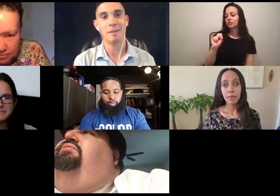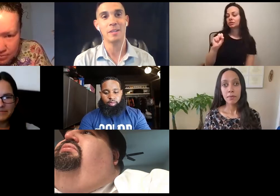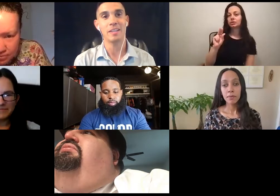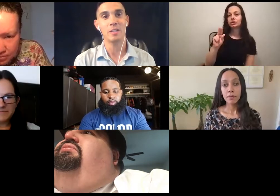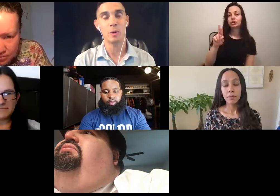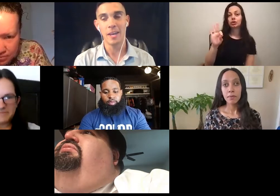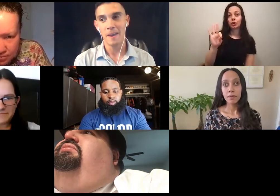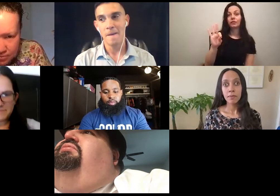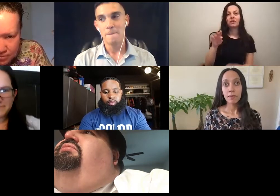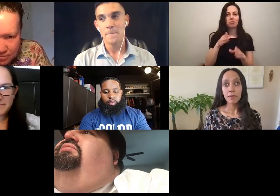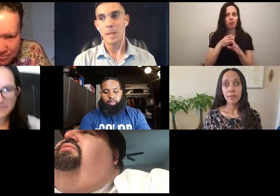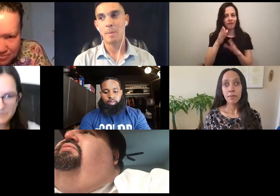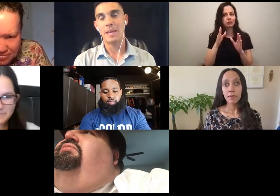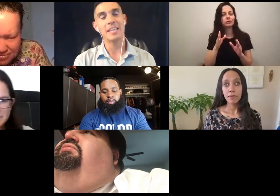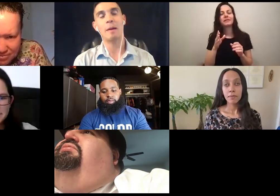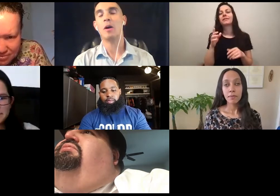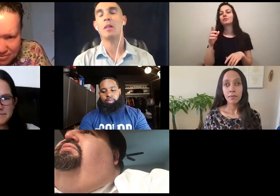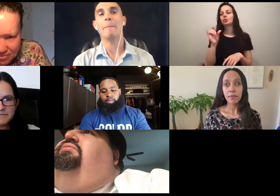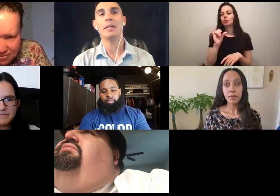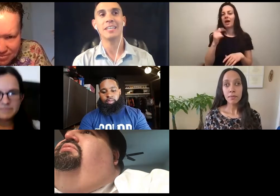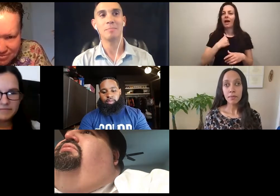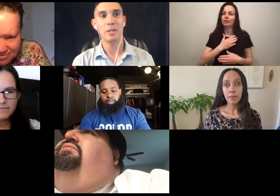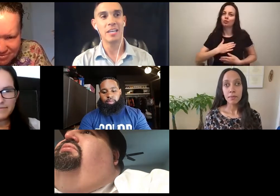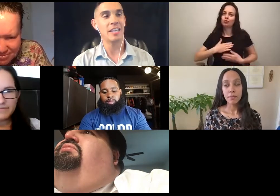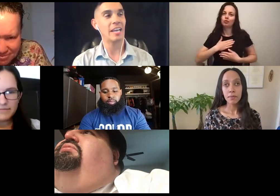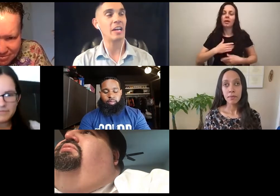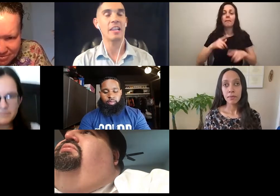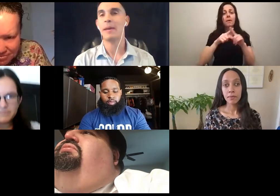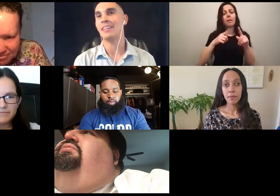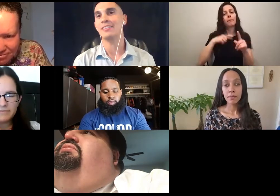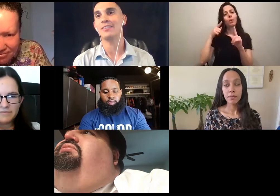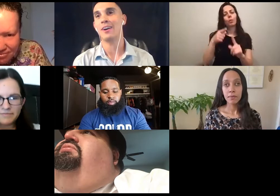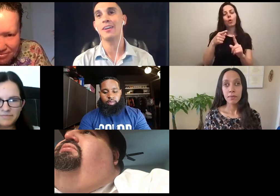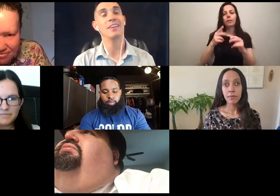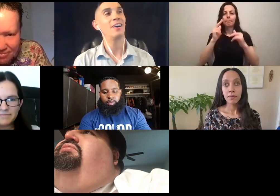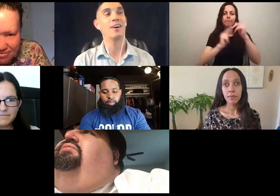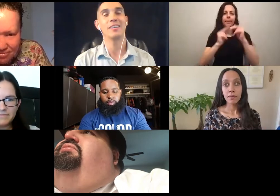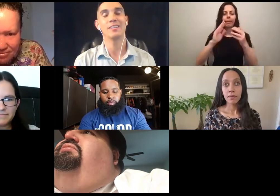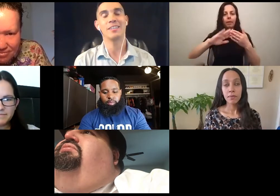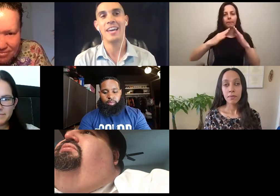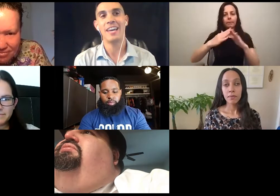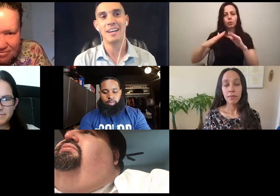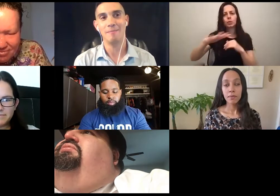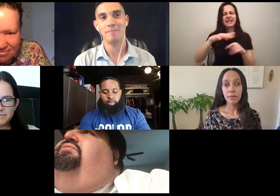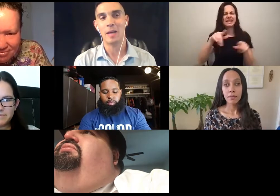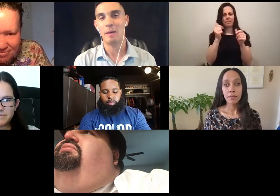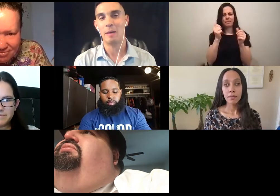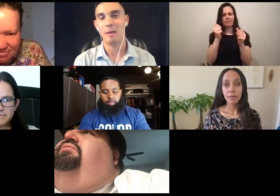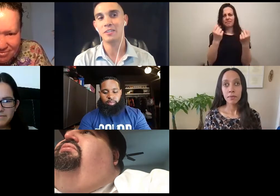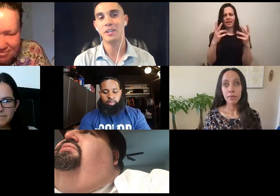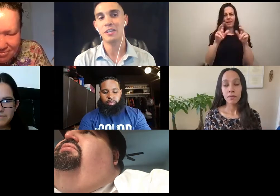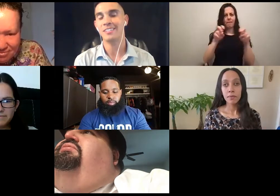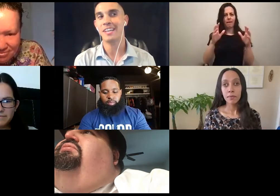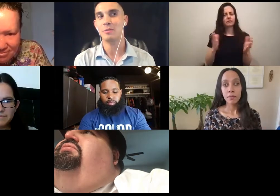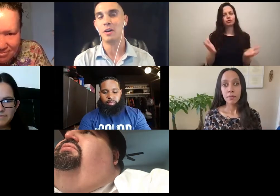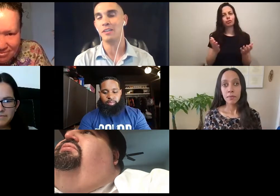something that I really enjoy. But mainly, I'm all about building community, like a lot of the panelists are on here today. I'm